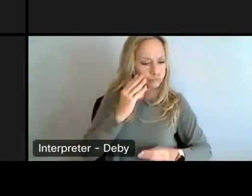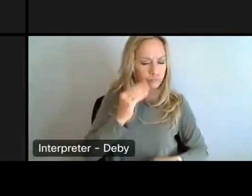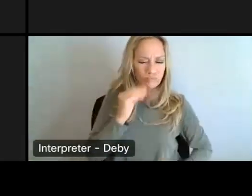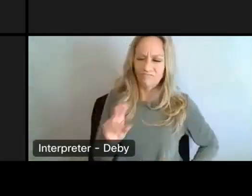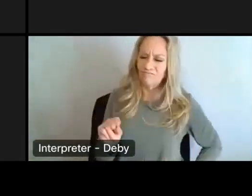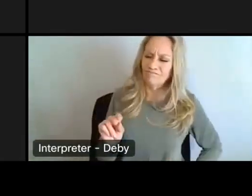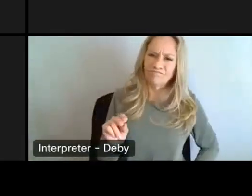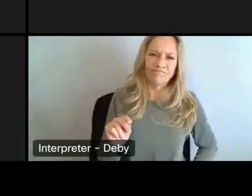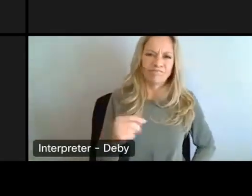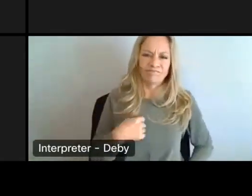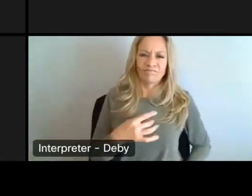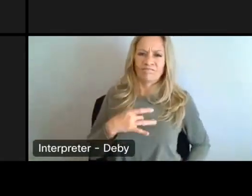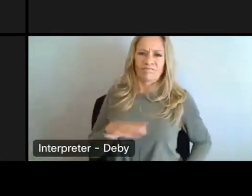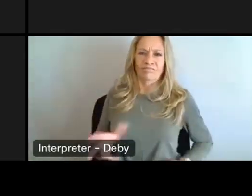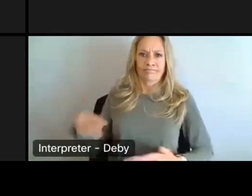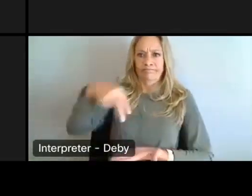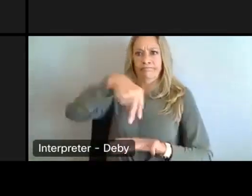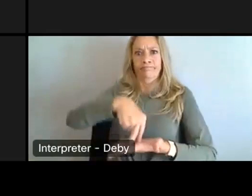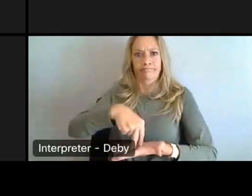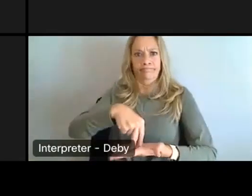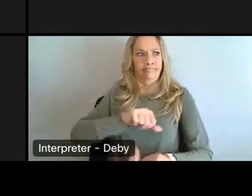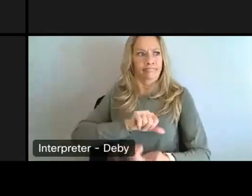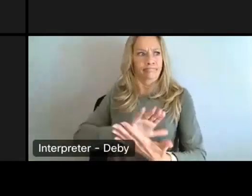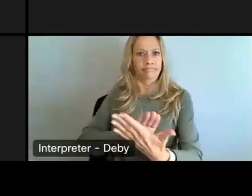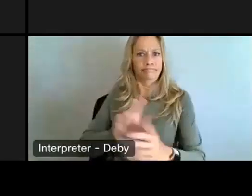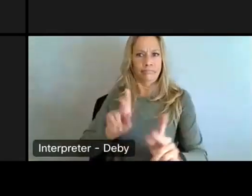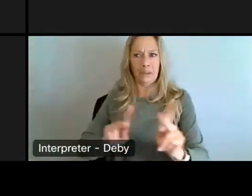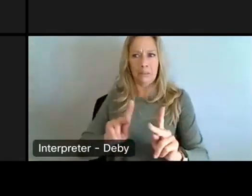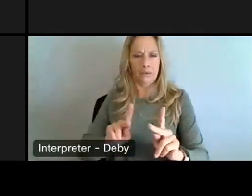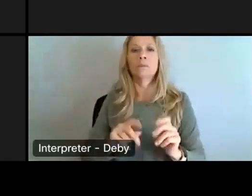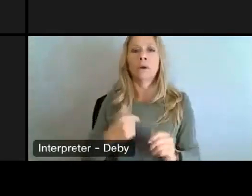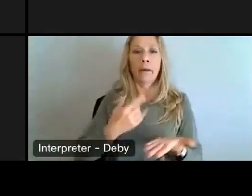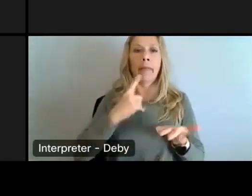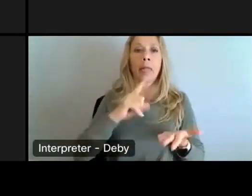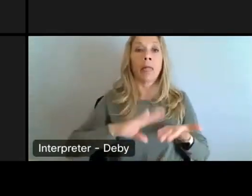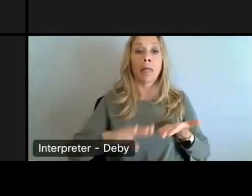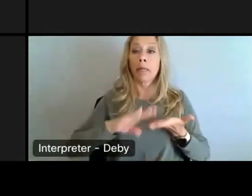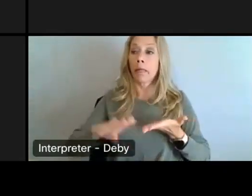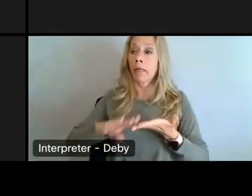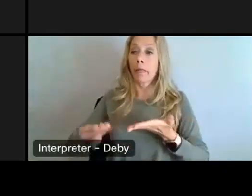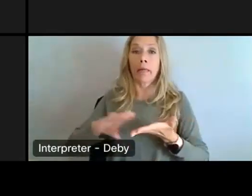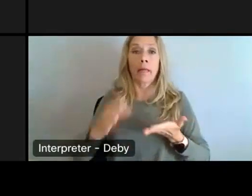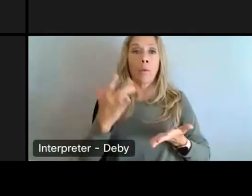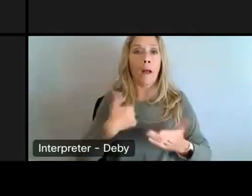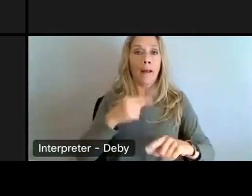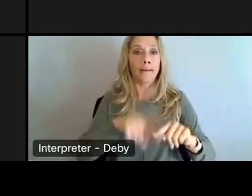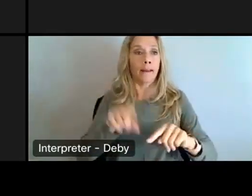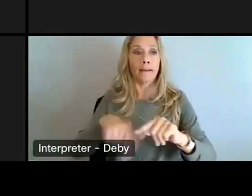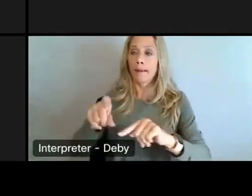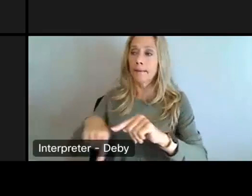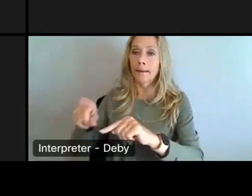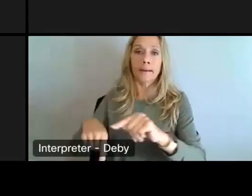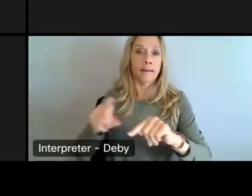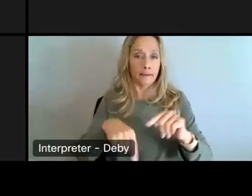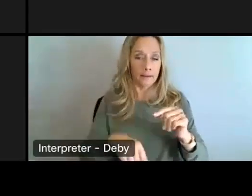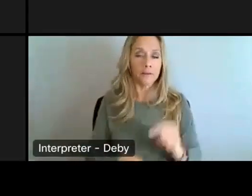because I don't like to get up in front of people. And I had an excuse of why I couldn't do all these different things.